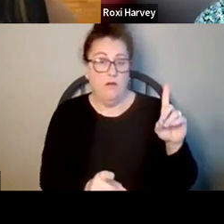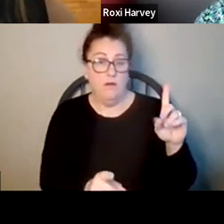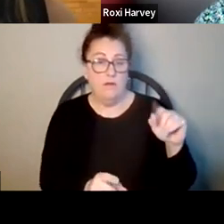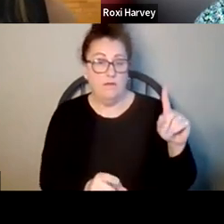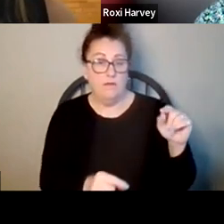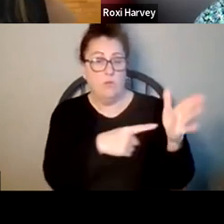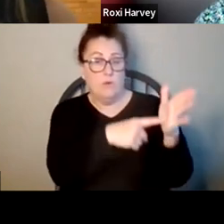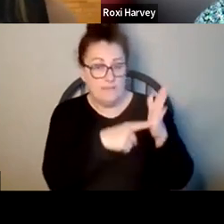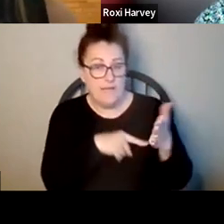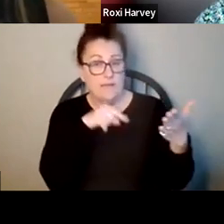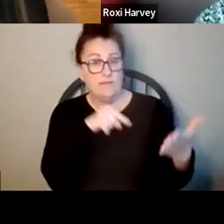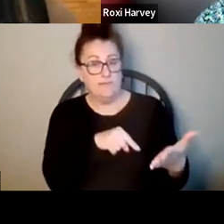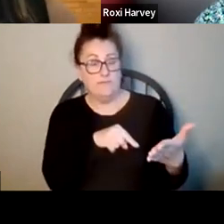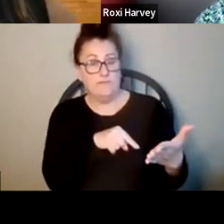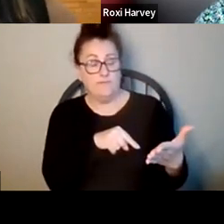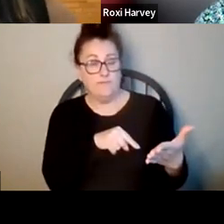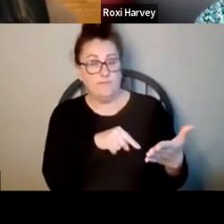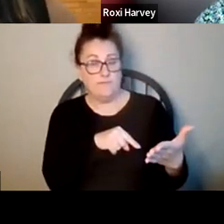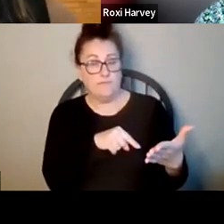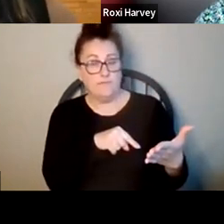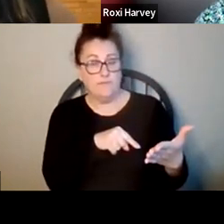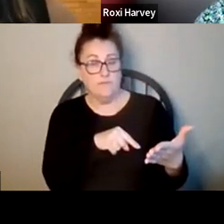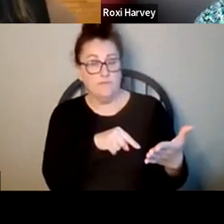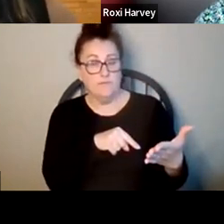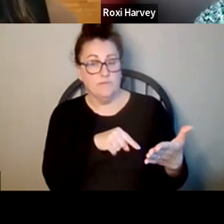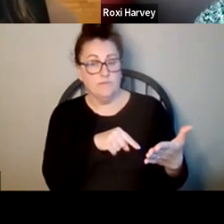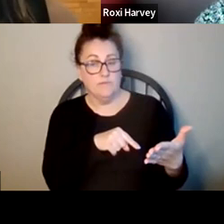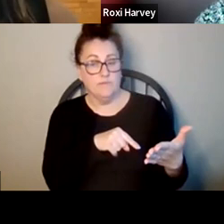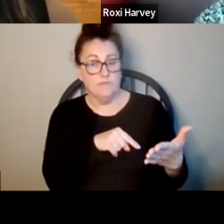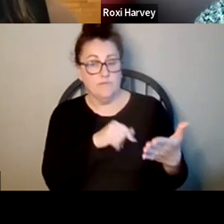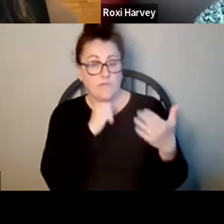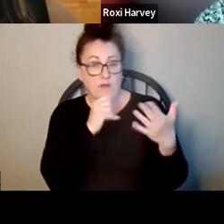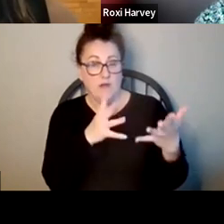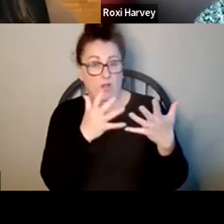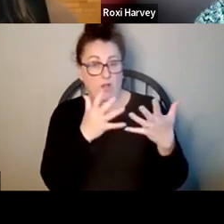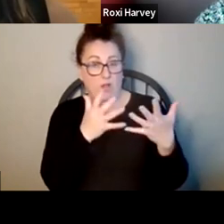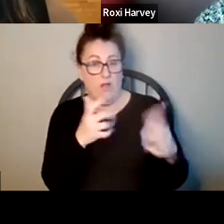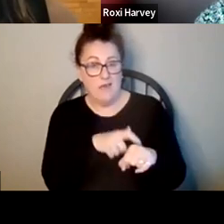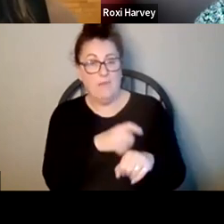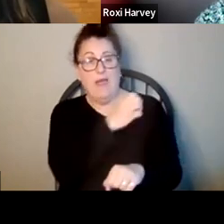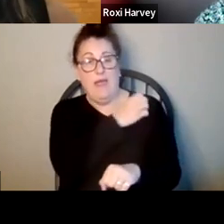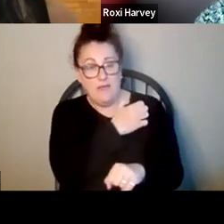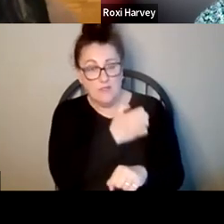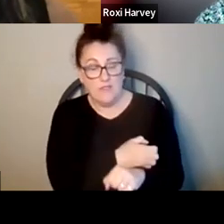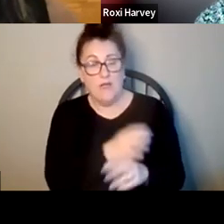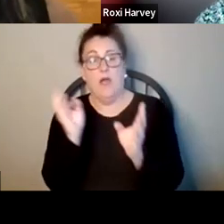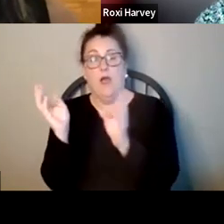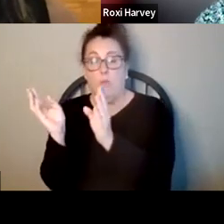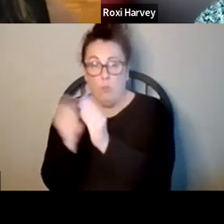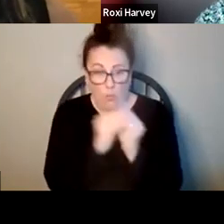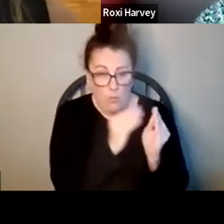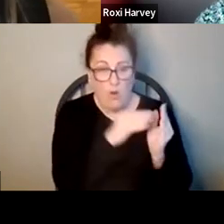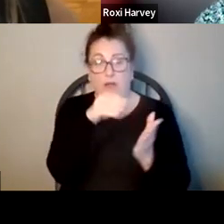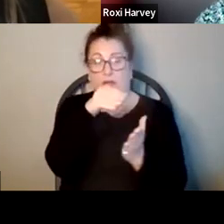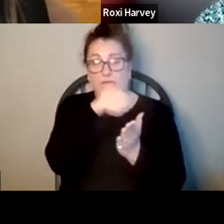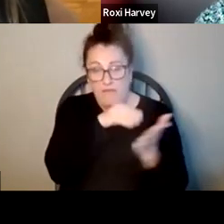us as a data point, then I wouldn't want to spend a significant amount of time and energy trying to get more people to fill out this